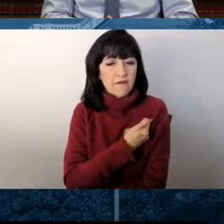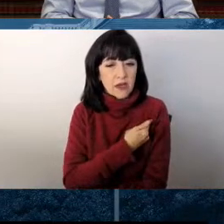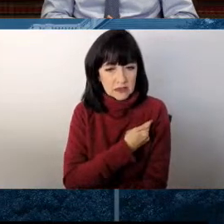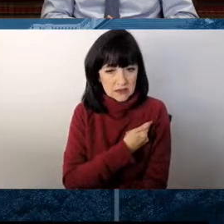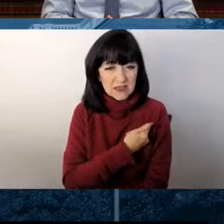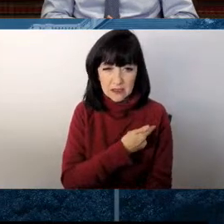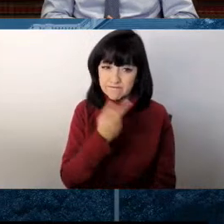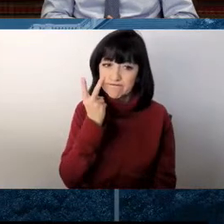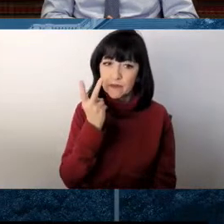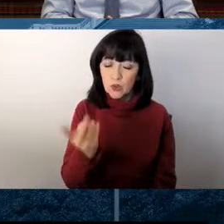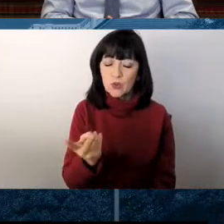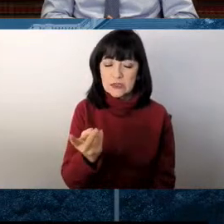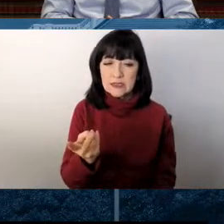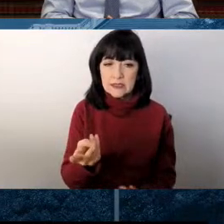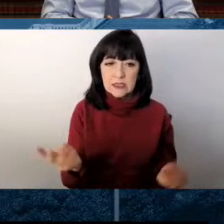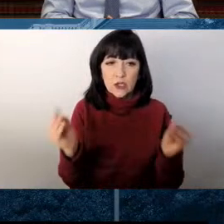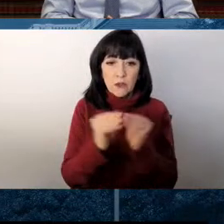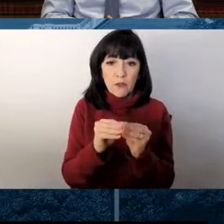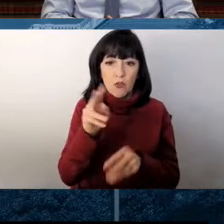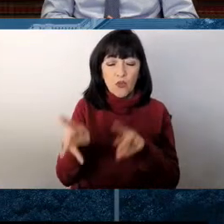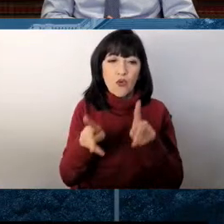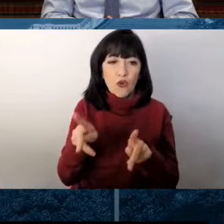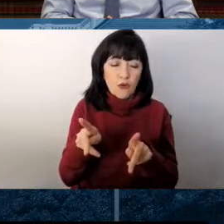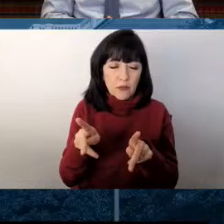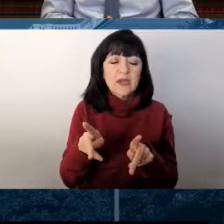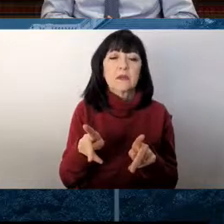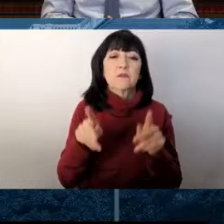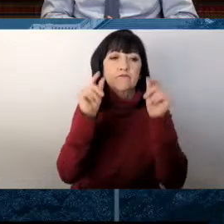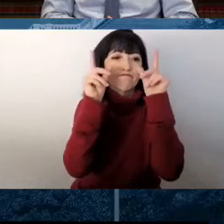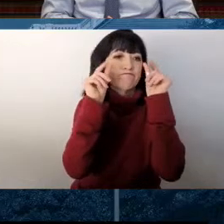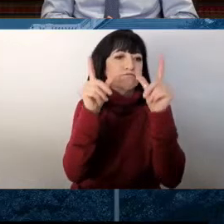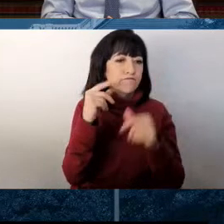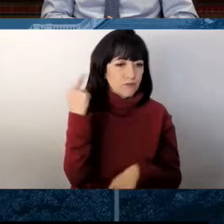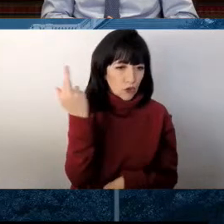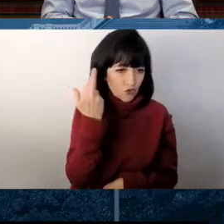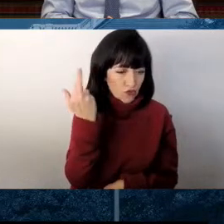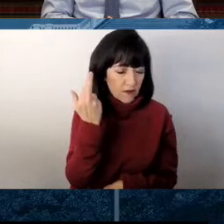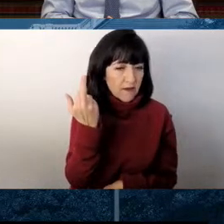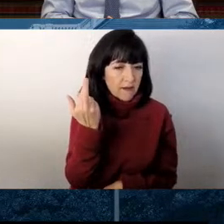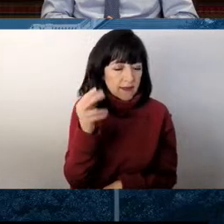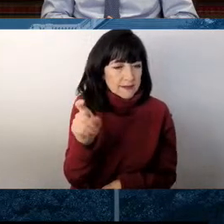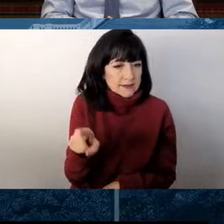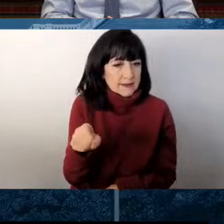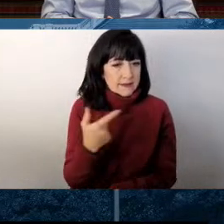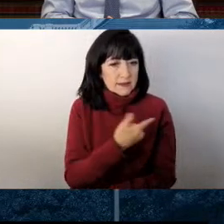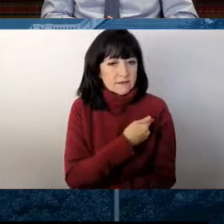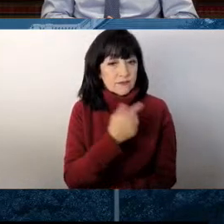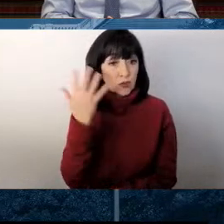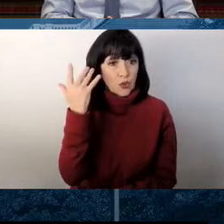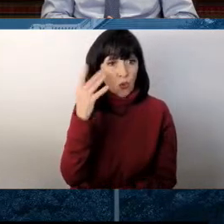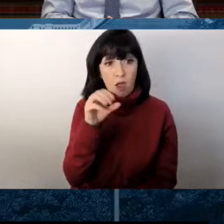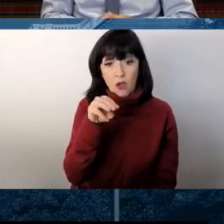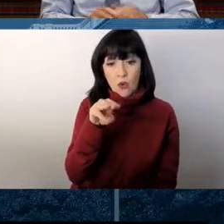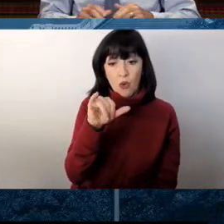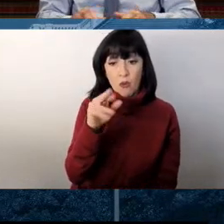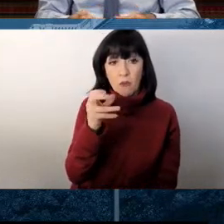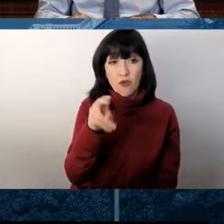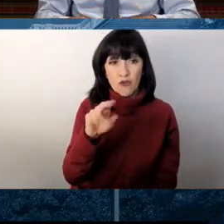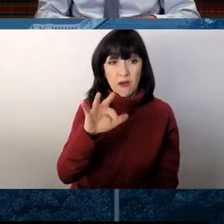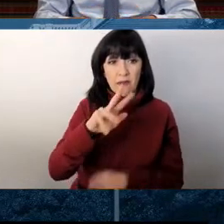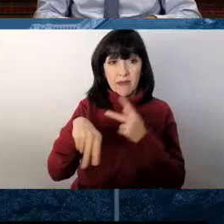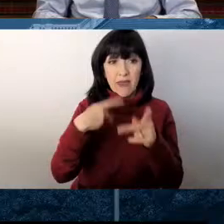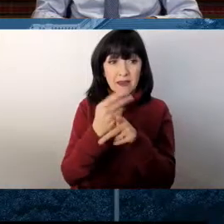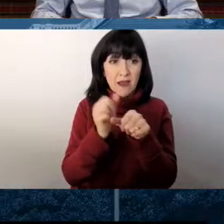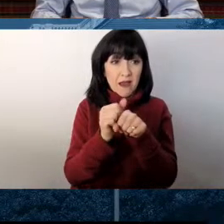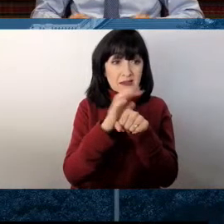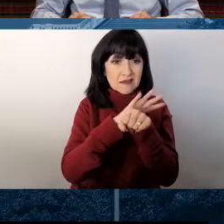Omicron variant spread across the state this month. And so hopefully that will continue.